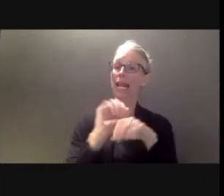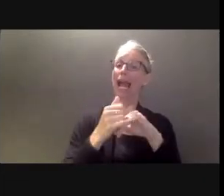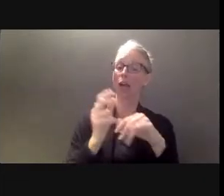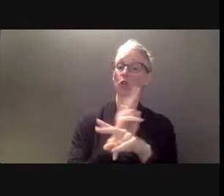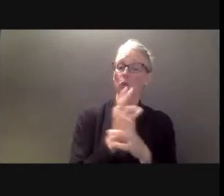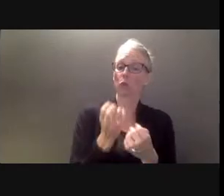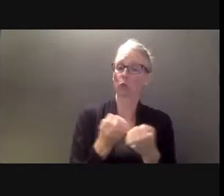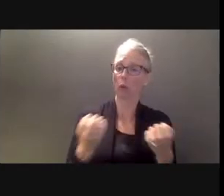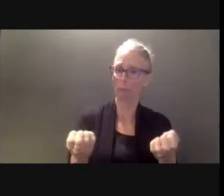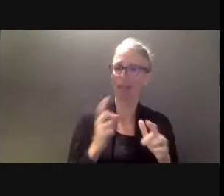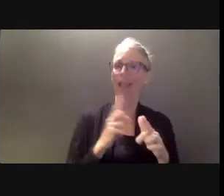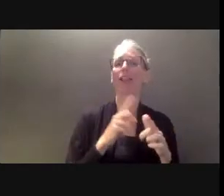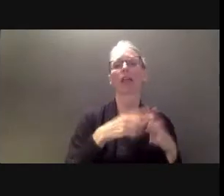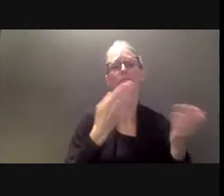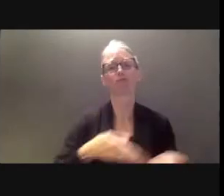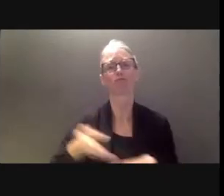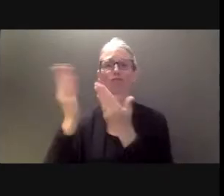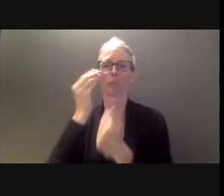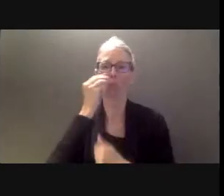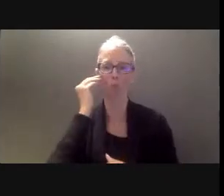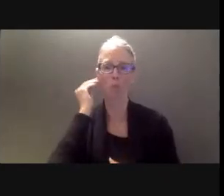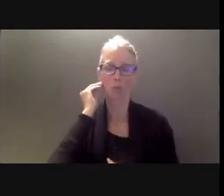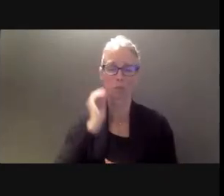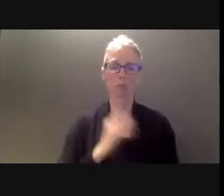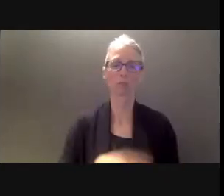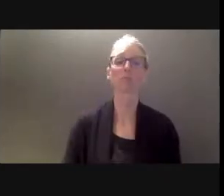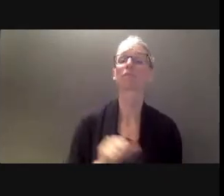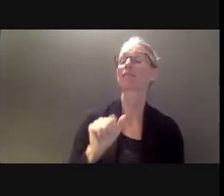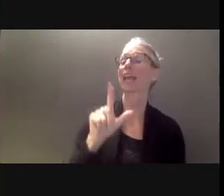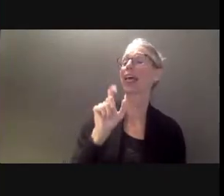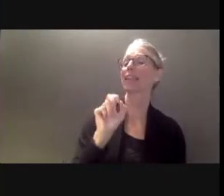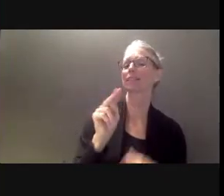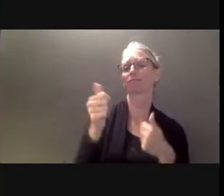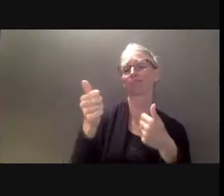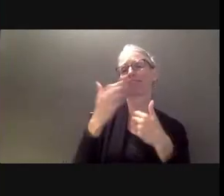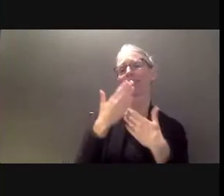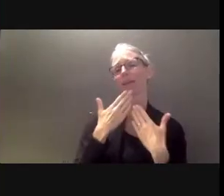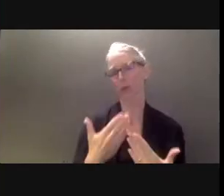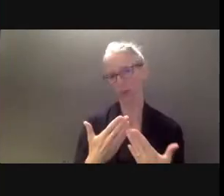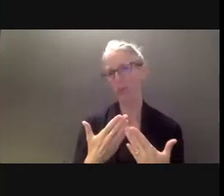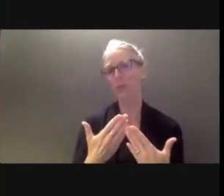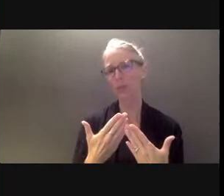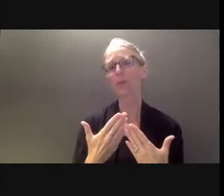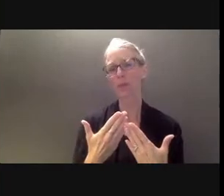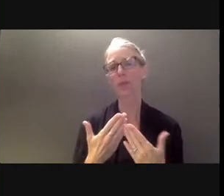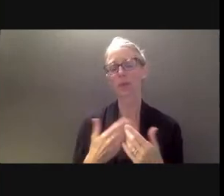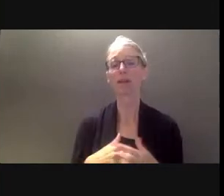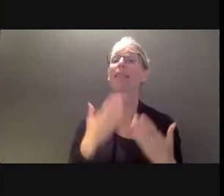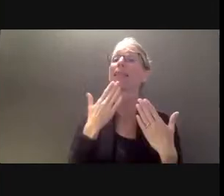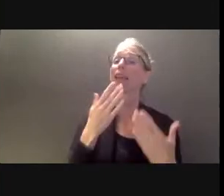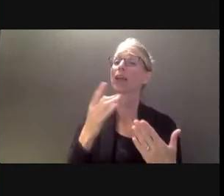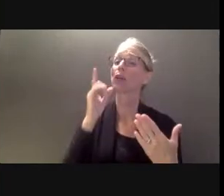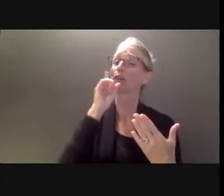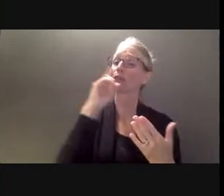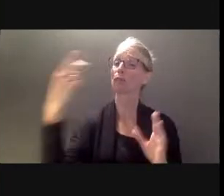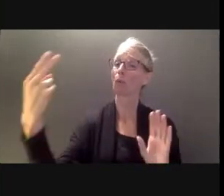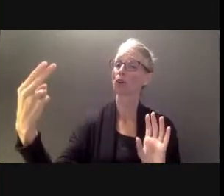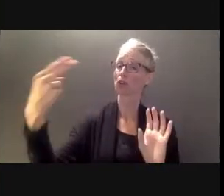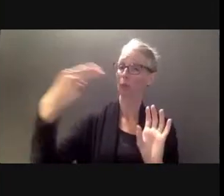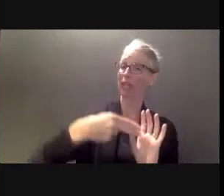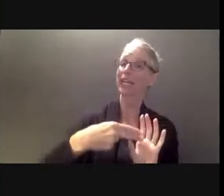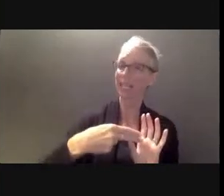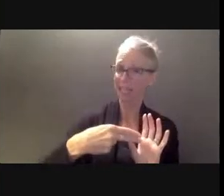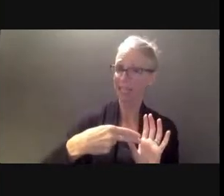Wonderful. Thank you, Julie. So I think that is all we have time for today. So thank you again for joining us and sharing all of that